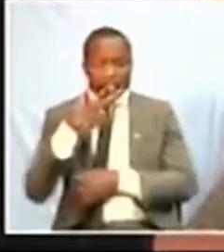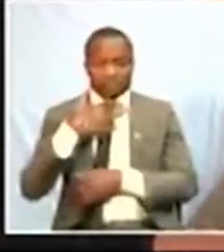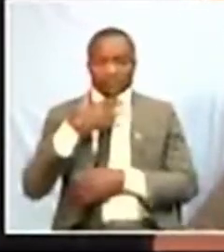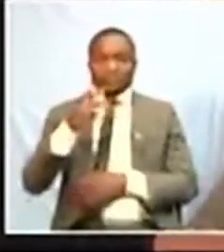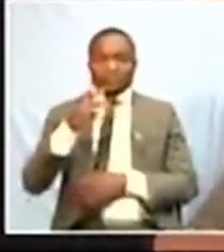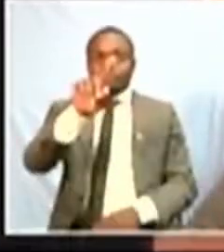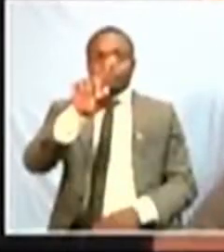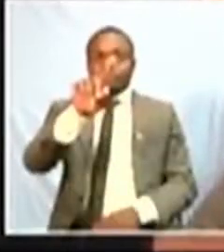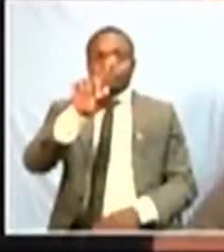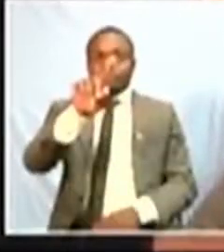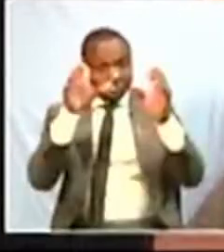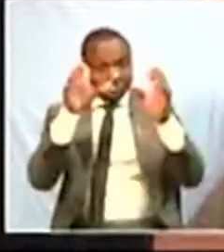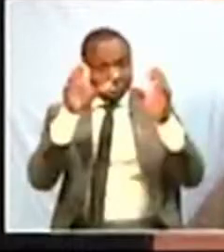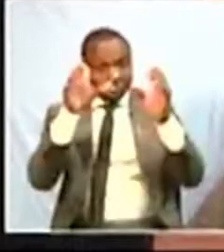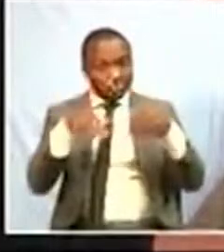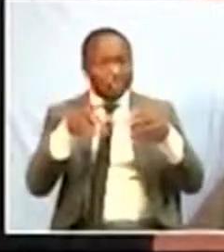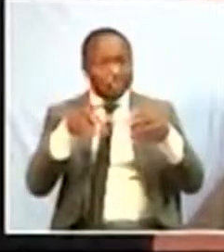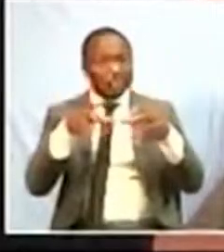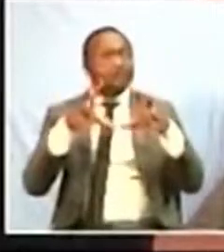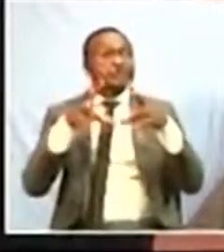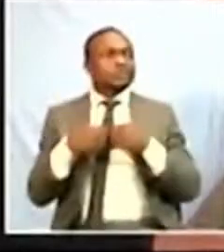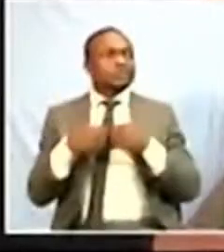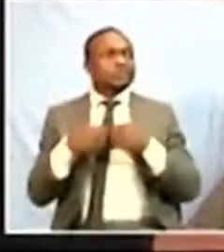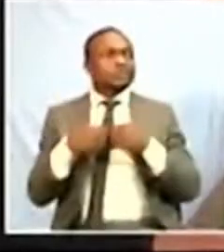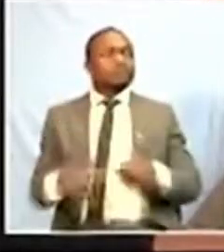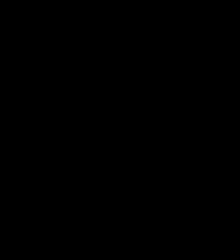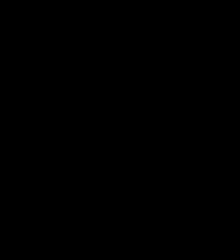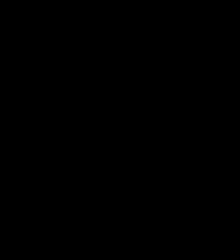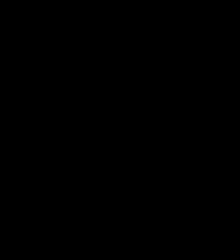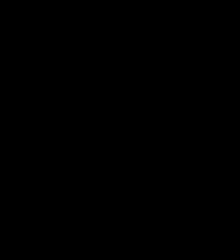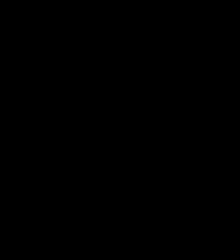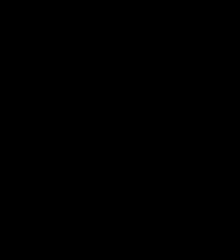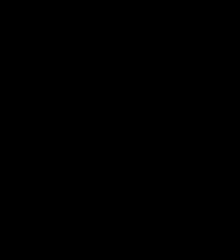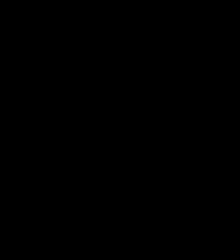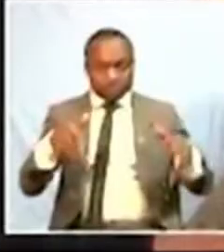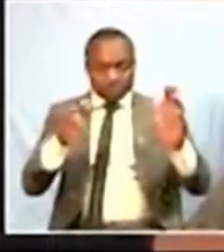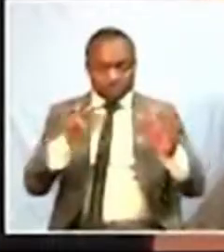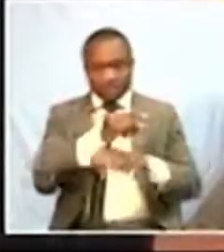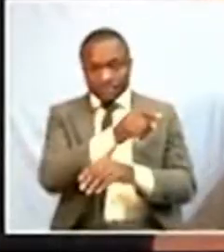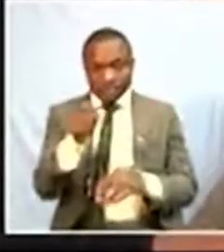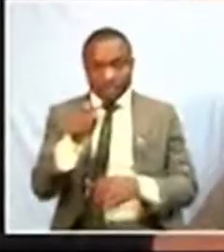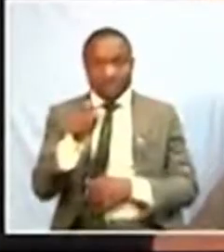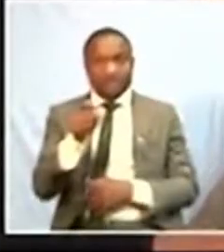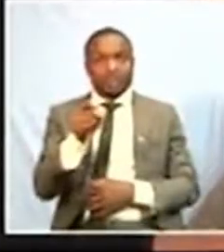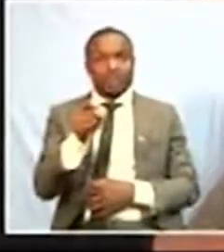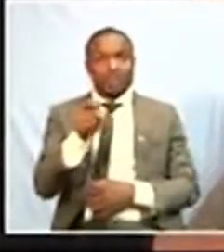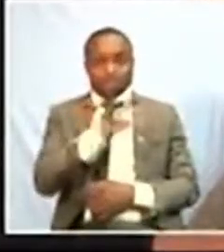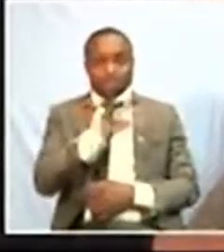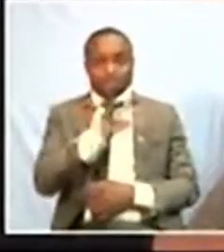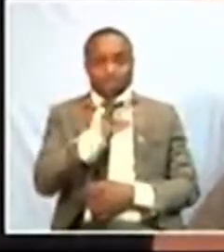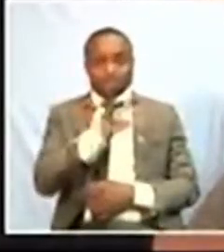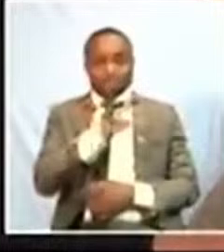question is that, is council admitting that you allowed these contractors who,